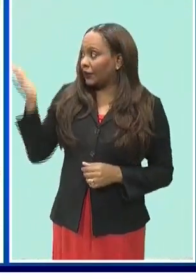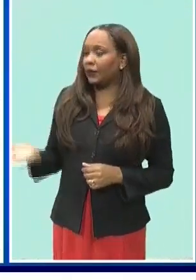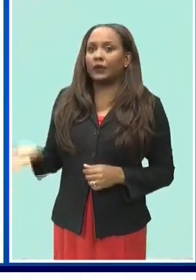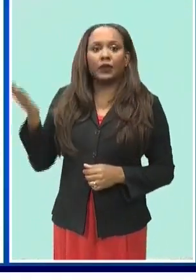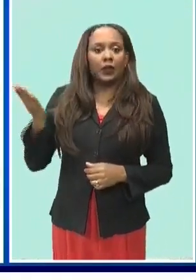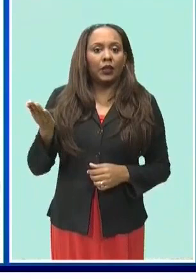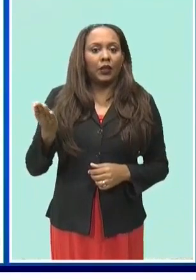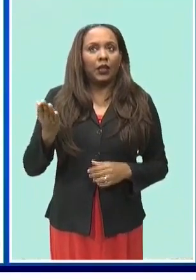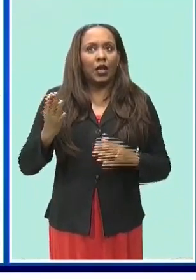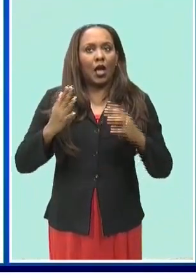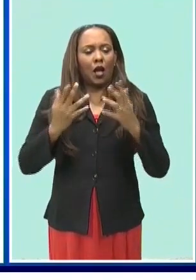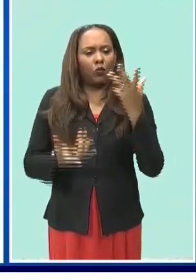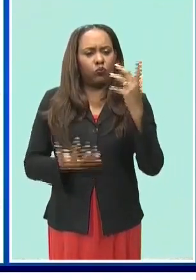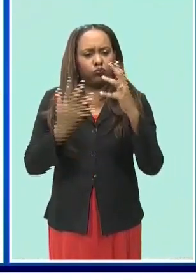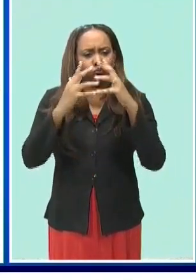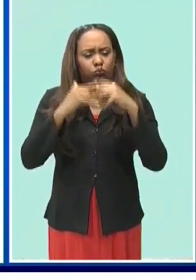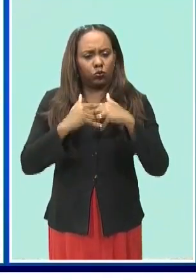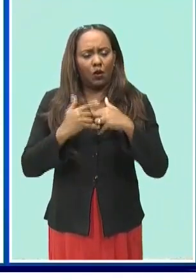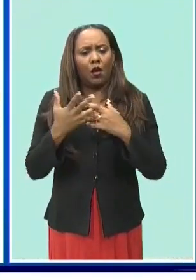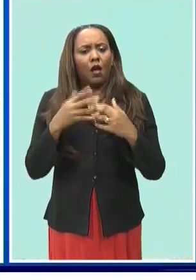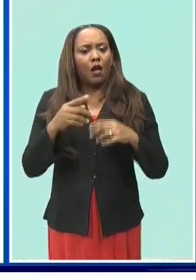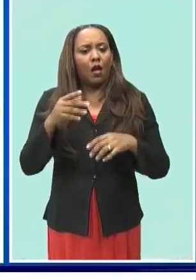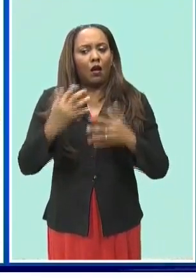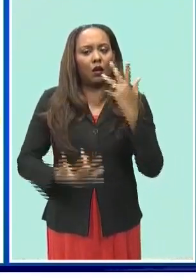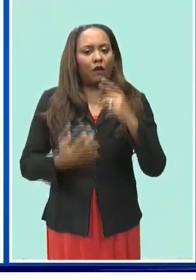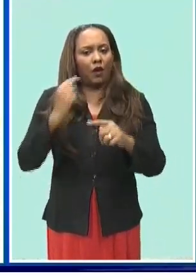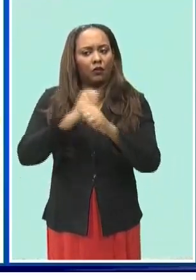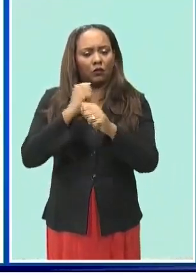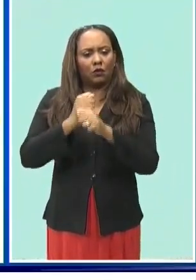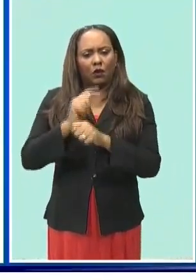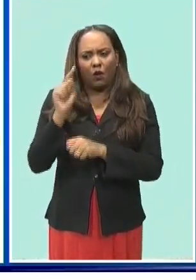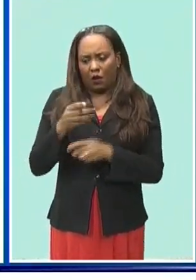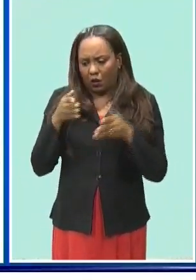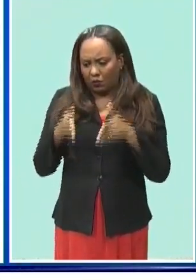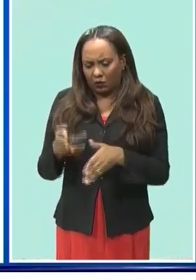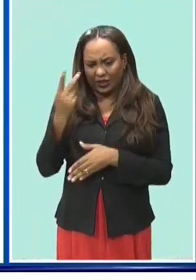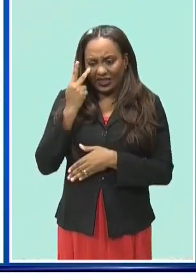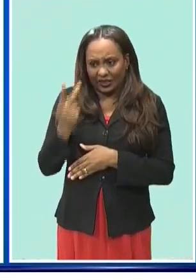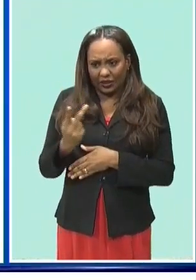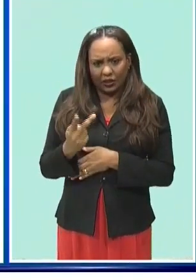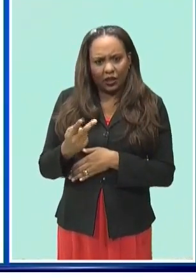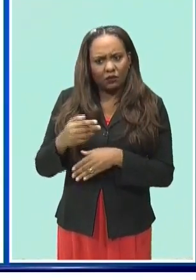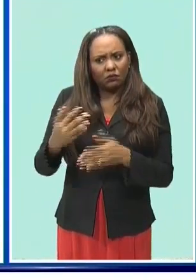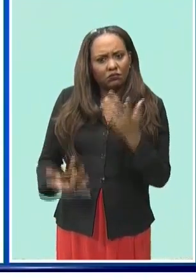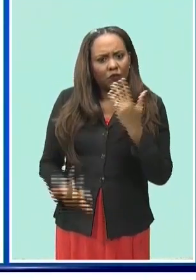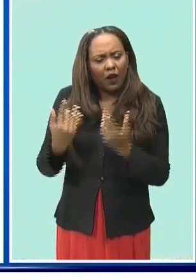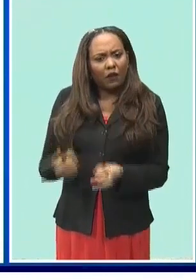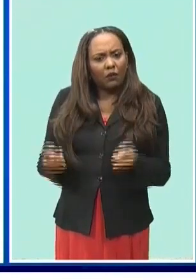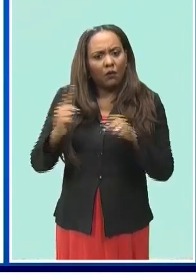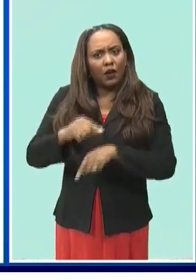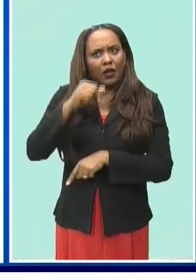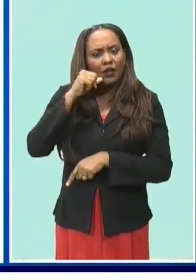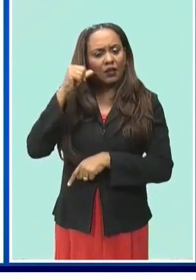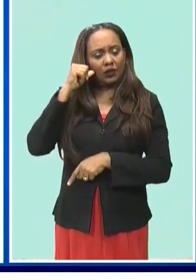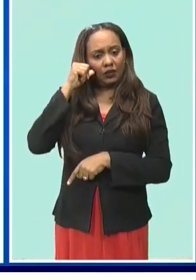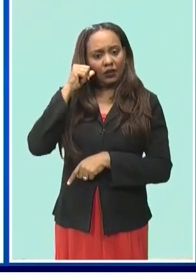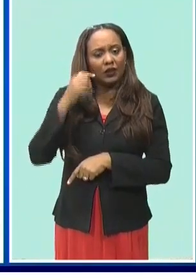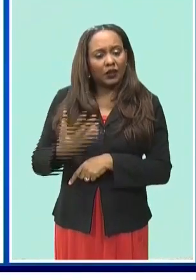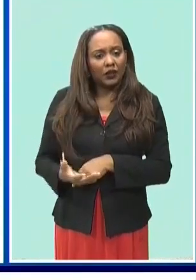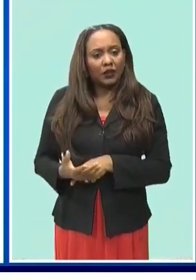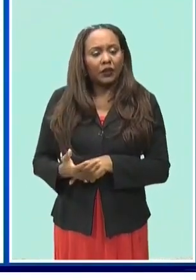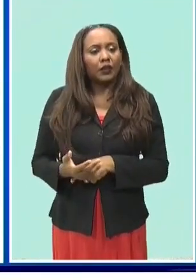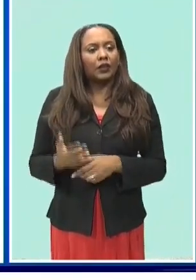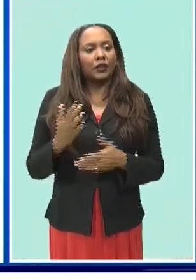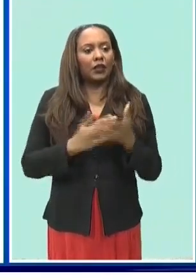fire truck were perhaps the only signs there had been a fire at the Kane Gardens St. Thomas facility just hours earlier.